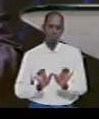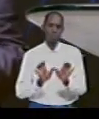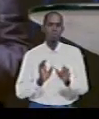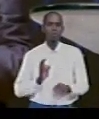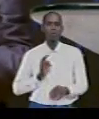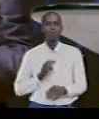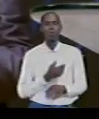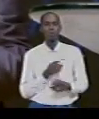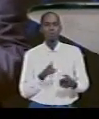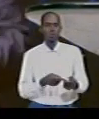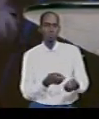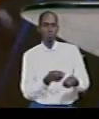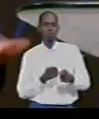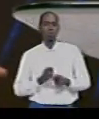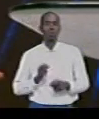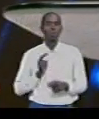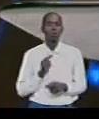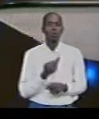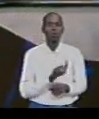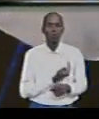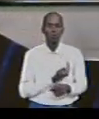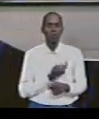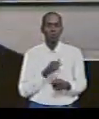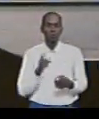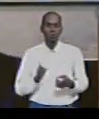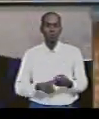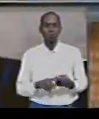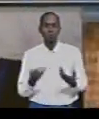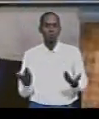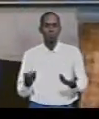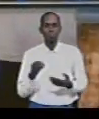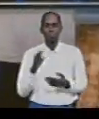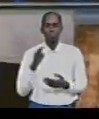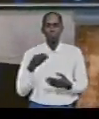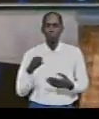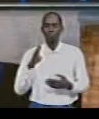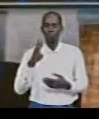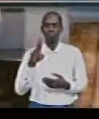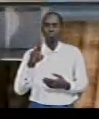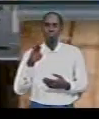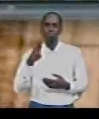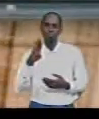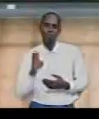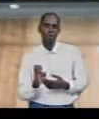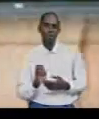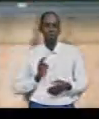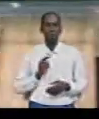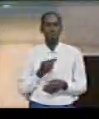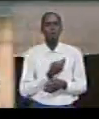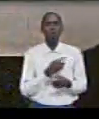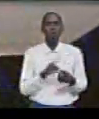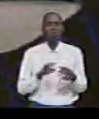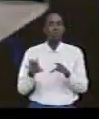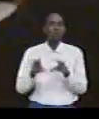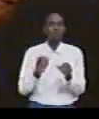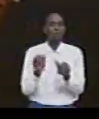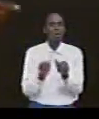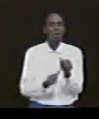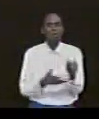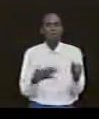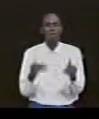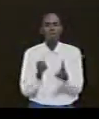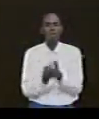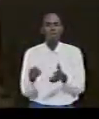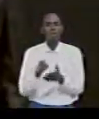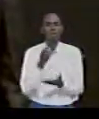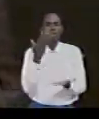draw us, to bribe us, to do everything that they might bring us